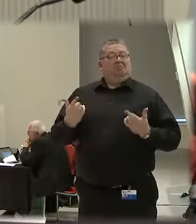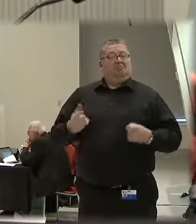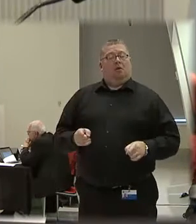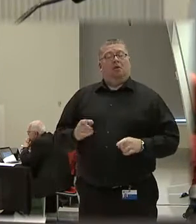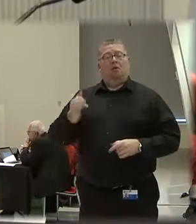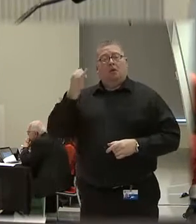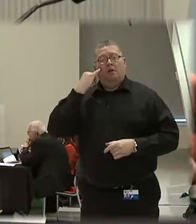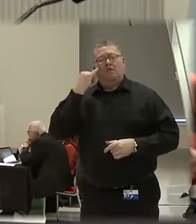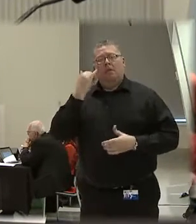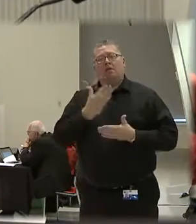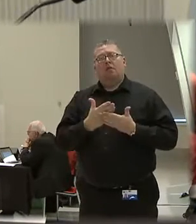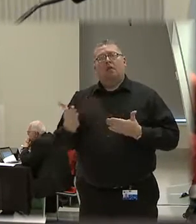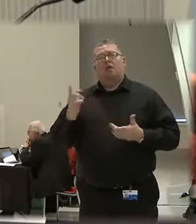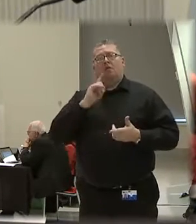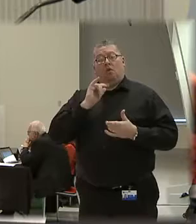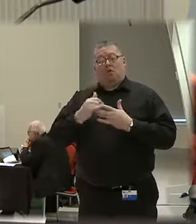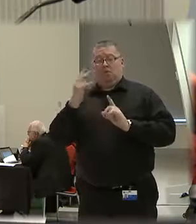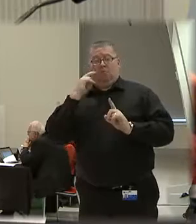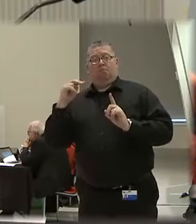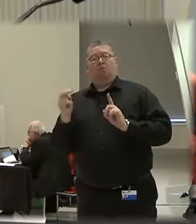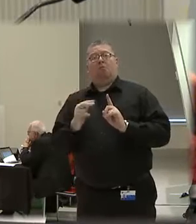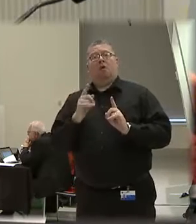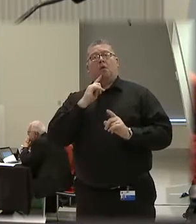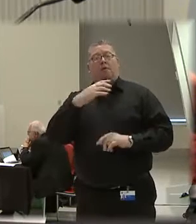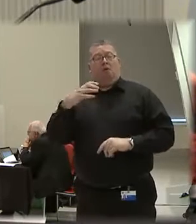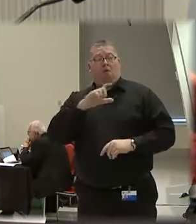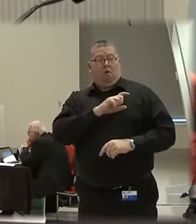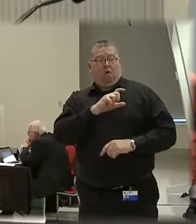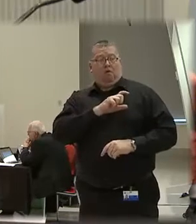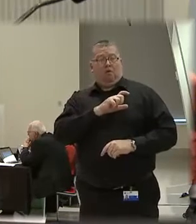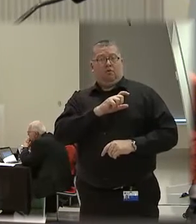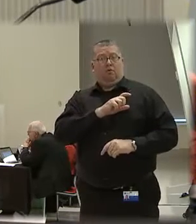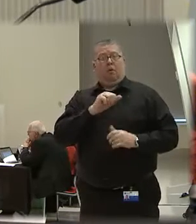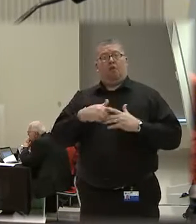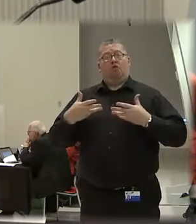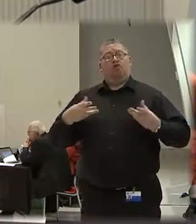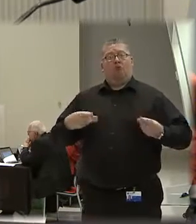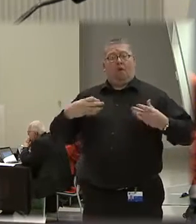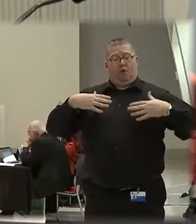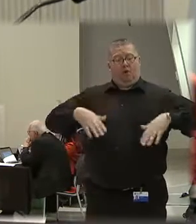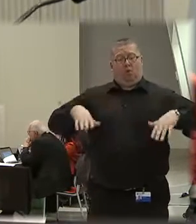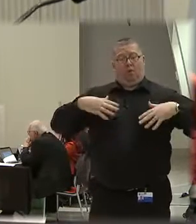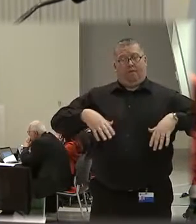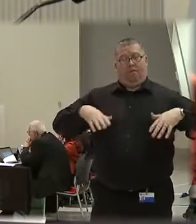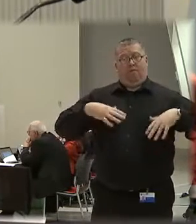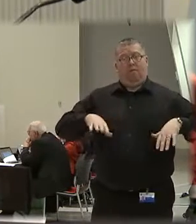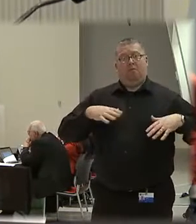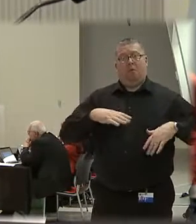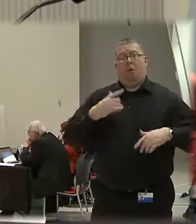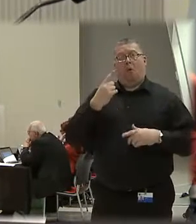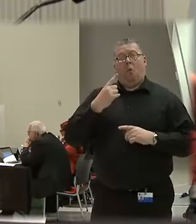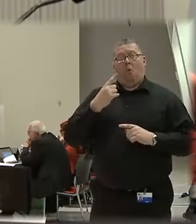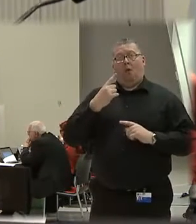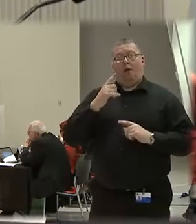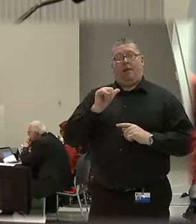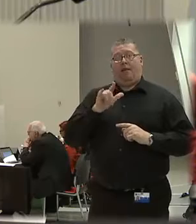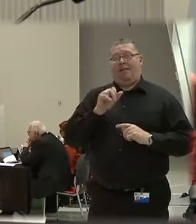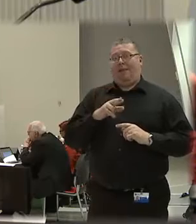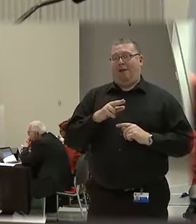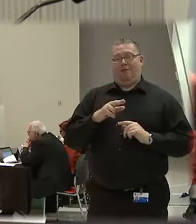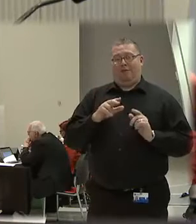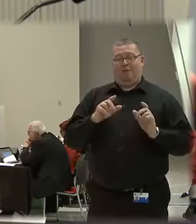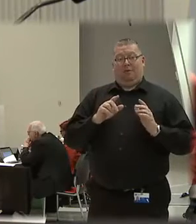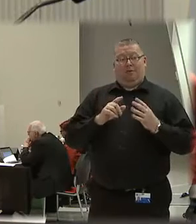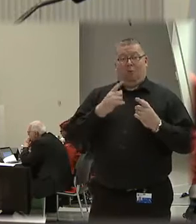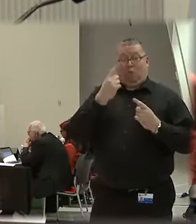things are, and even from the perspective of the officers in the soft uniforms being one layer, that